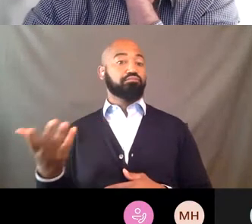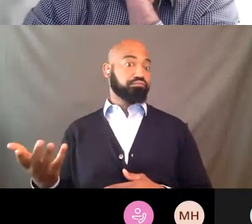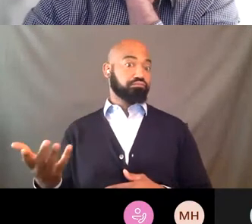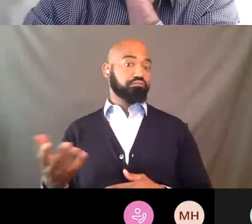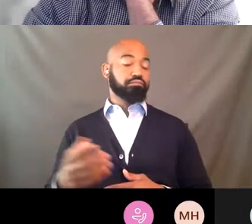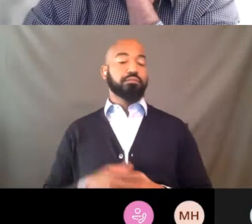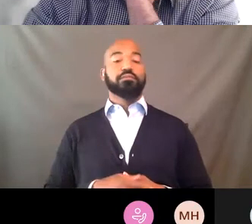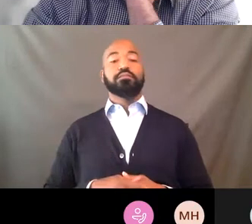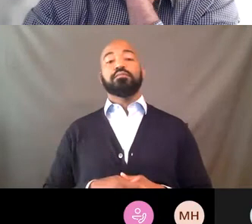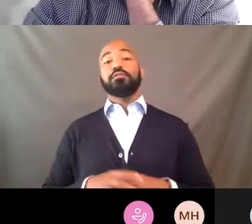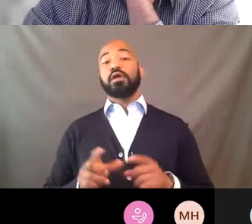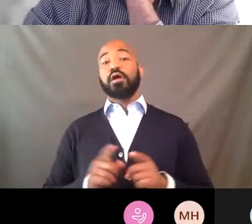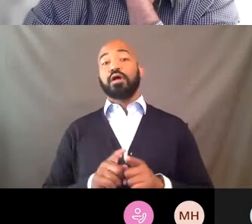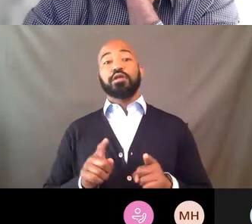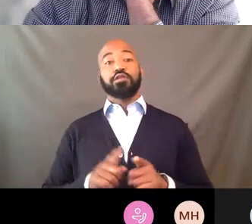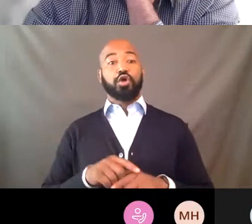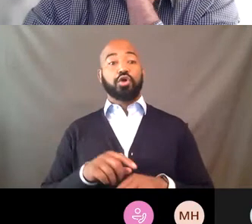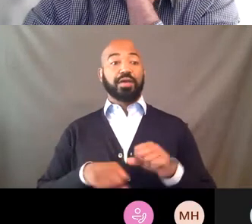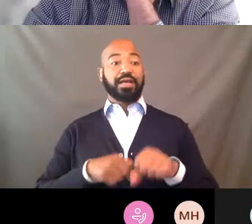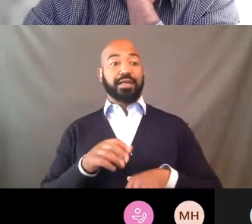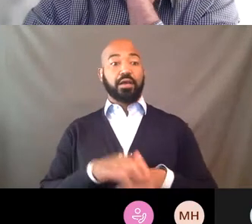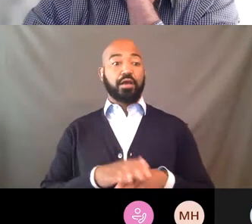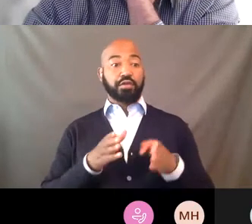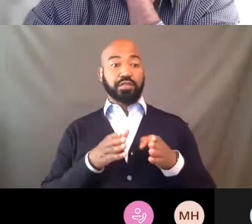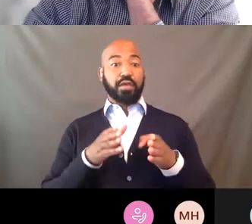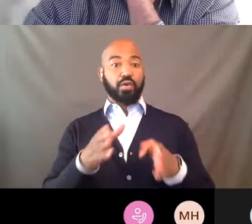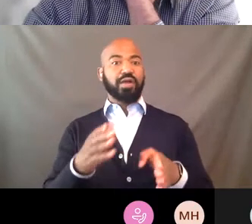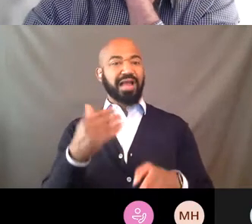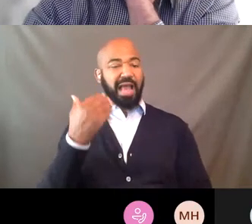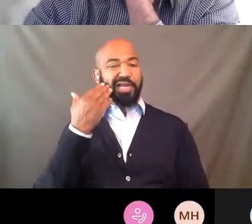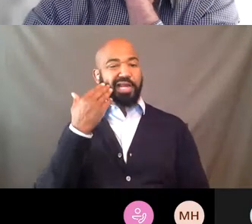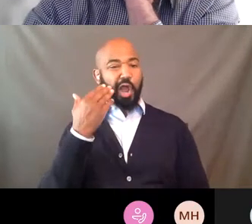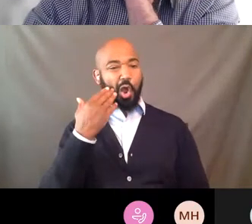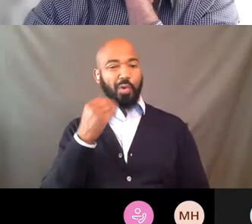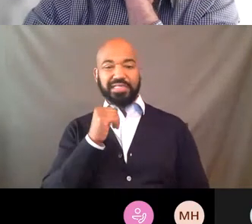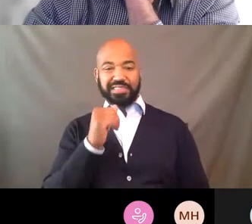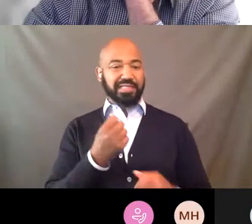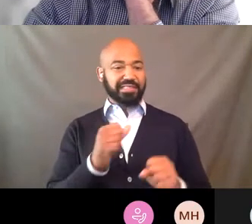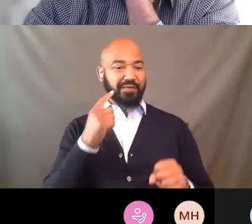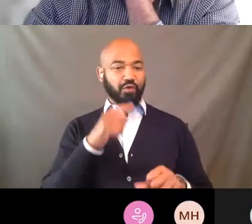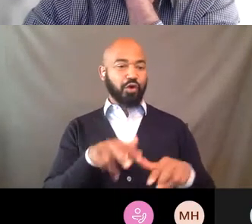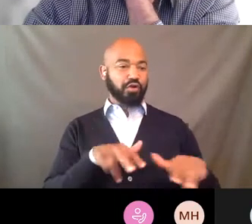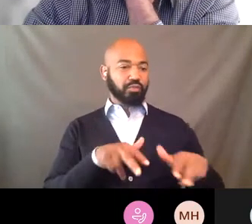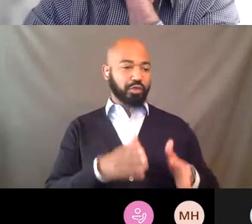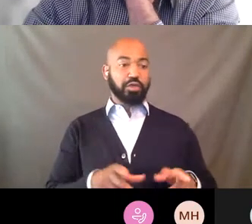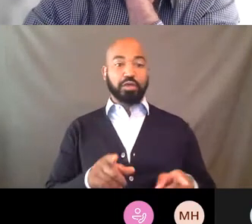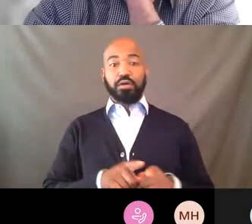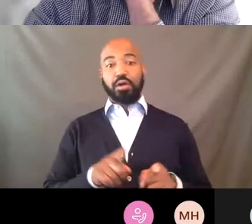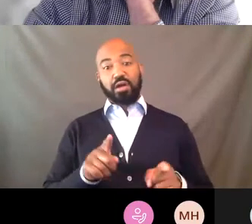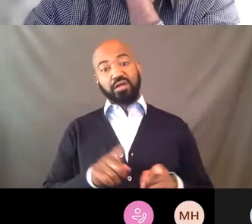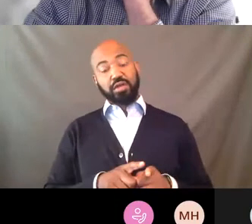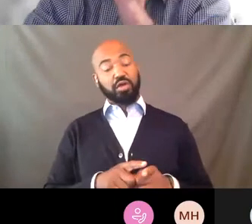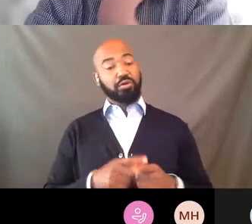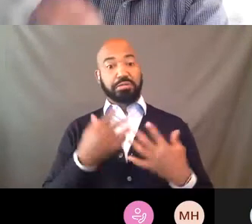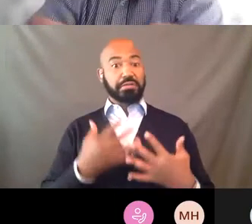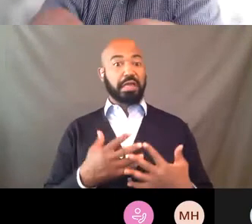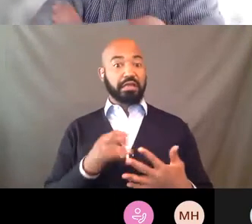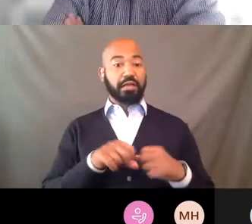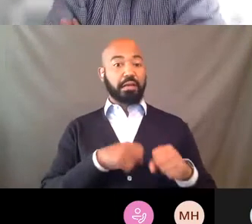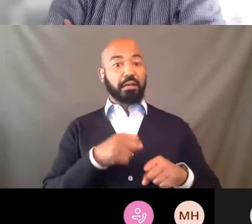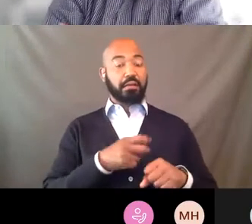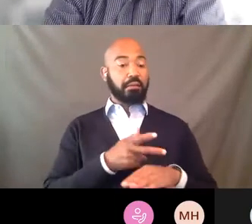even unfortunately biking on the sidewalk. I know that it's unsafe for pedestrians, and unfortunately cyclists bike on the sidewalk all the time because it's